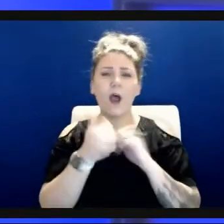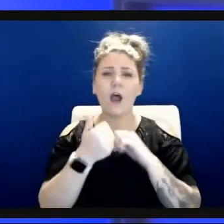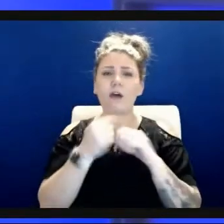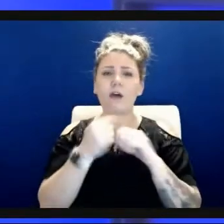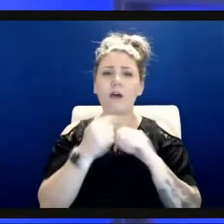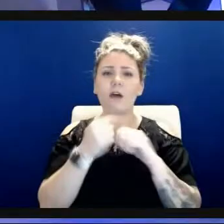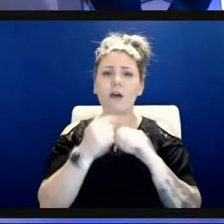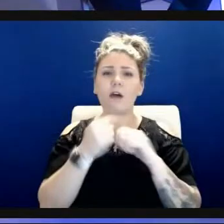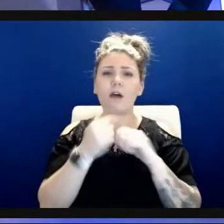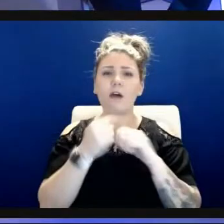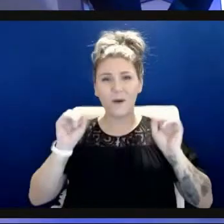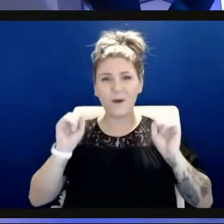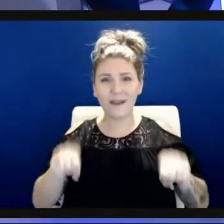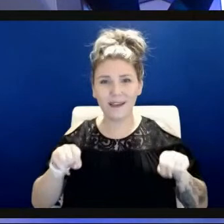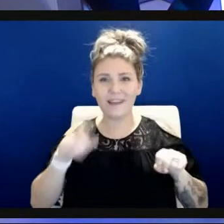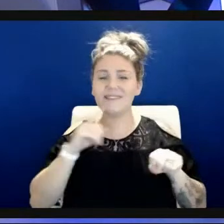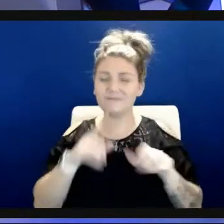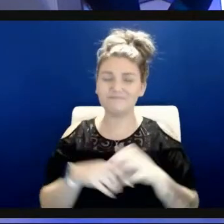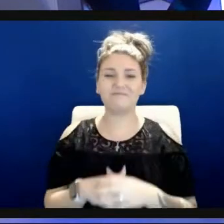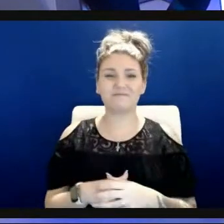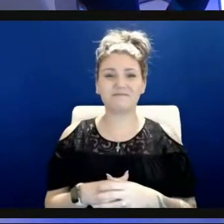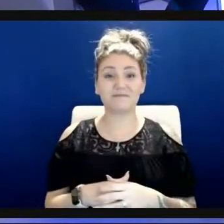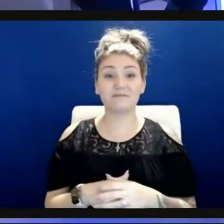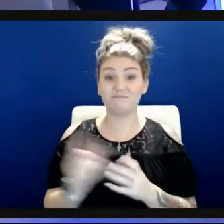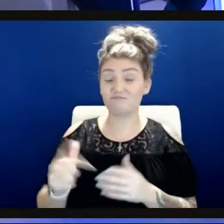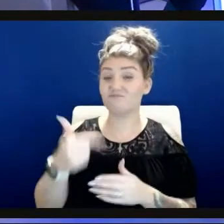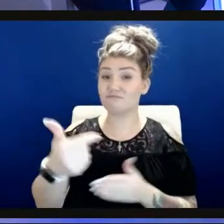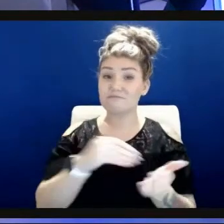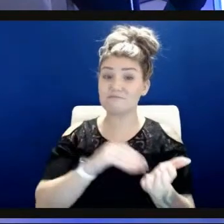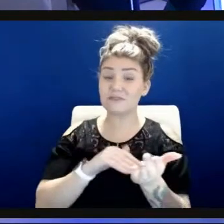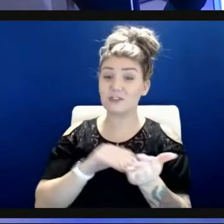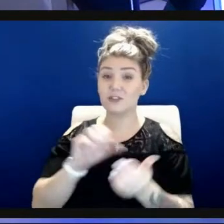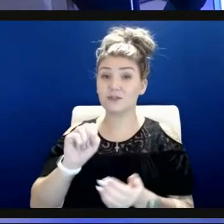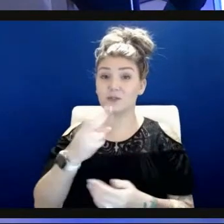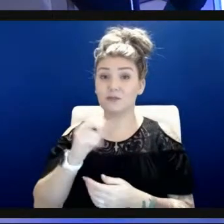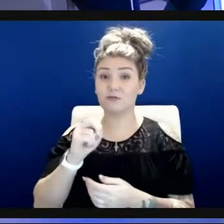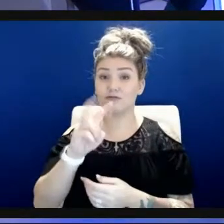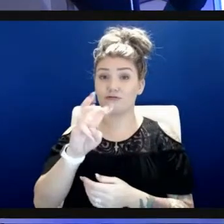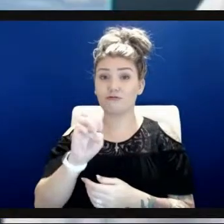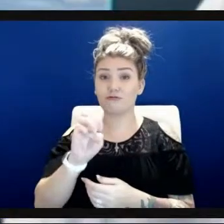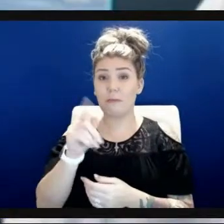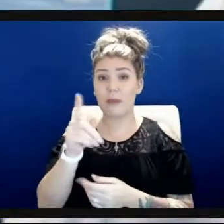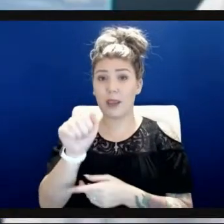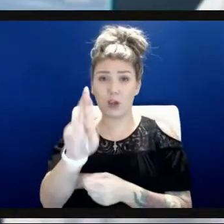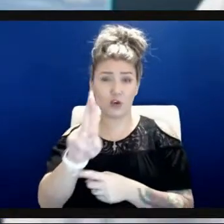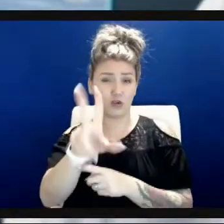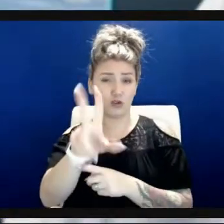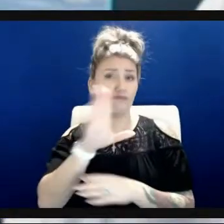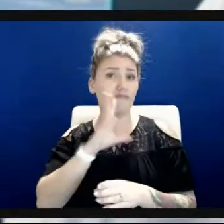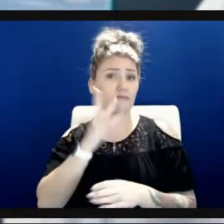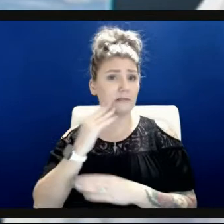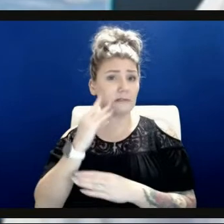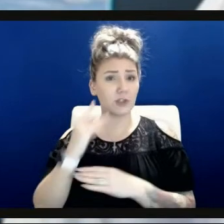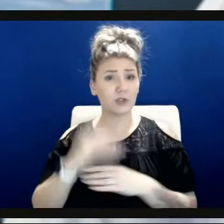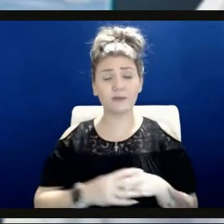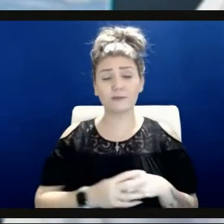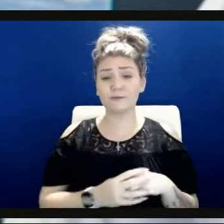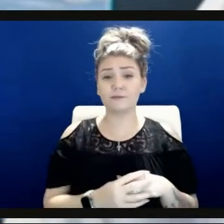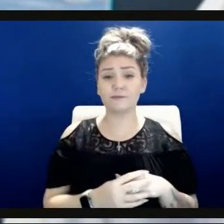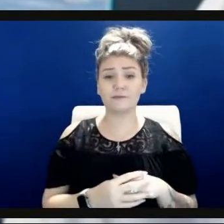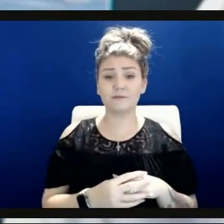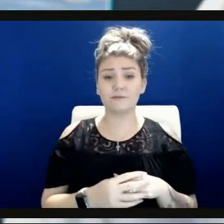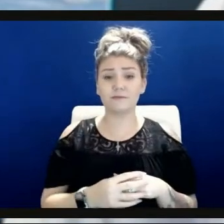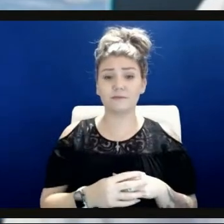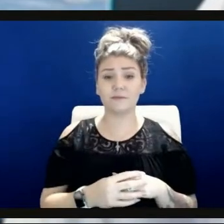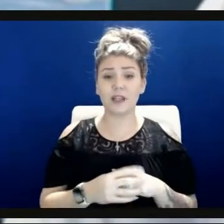disease. Mm-hmm. Dr. Shoemaker, talk to us about your journey in academic medicine. I am less heavily involved